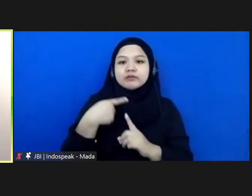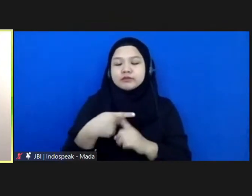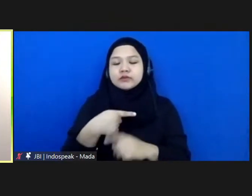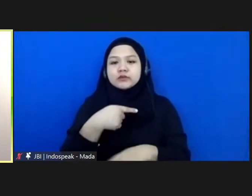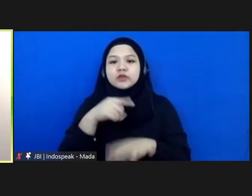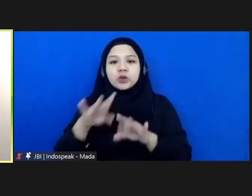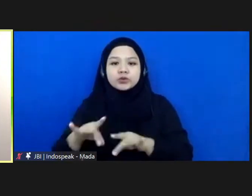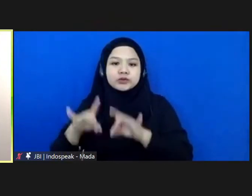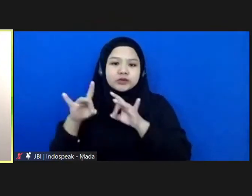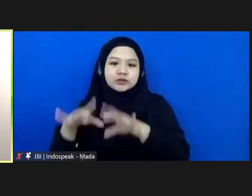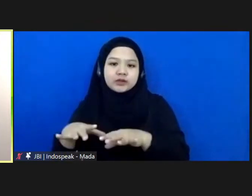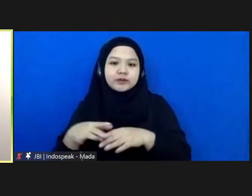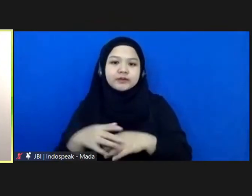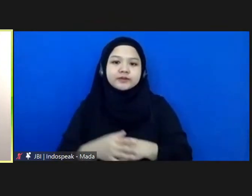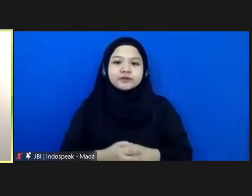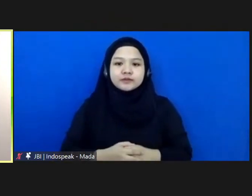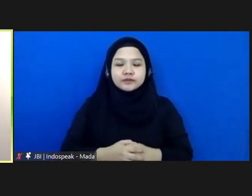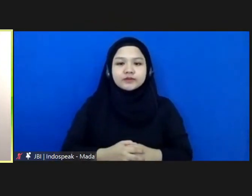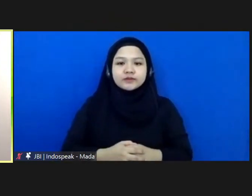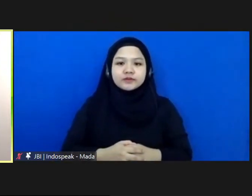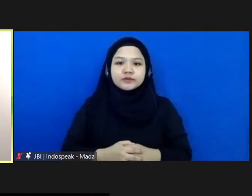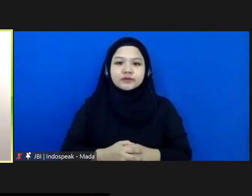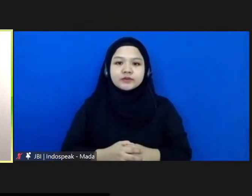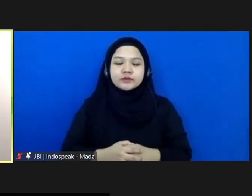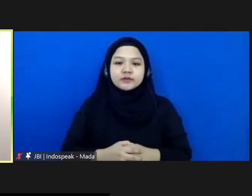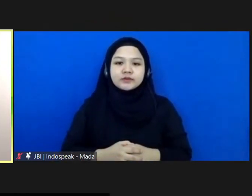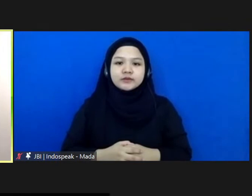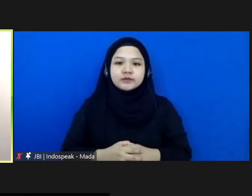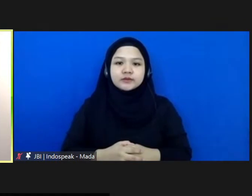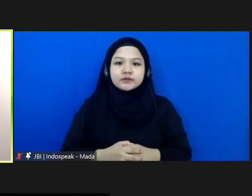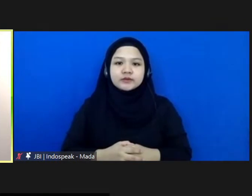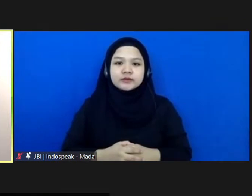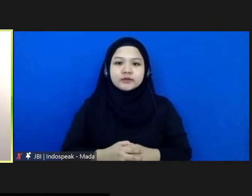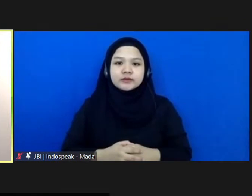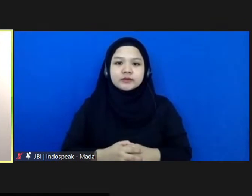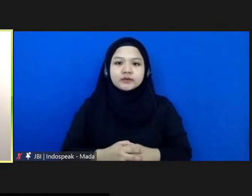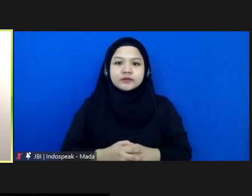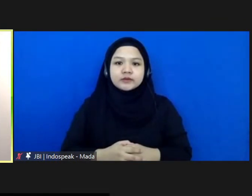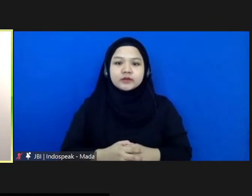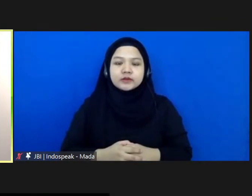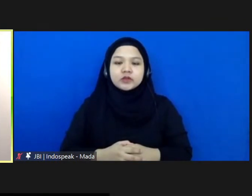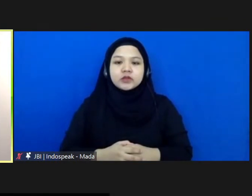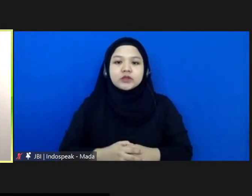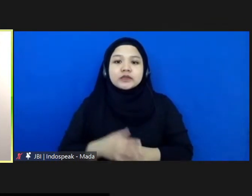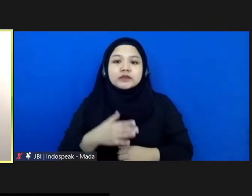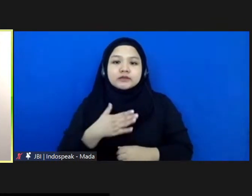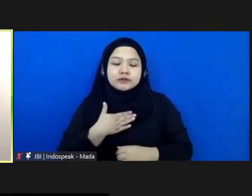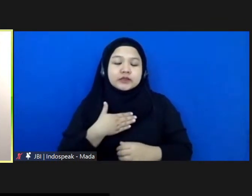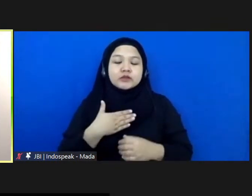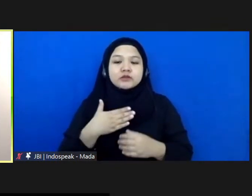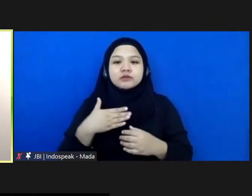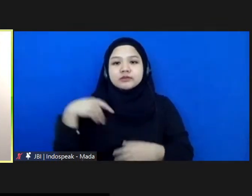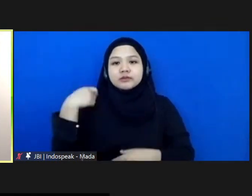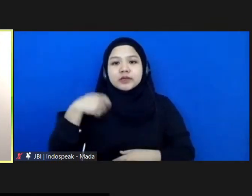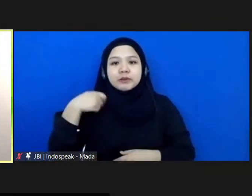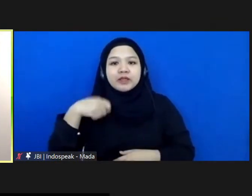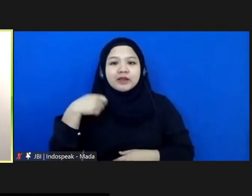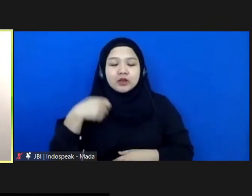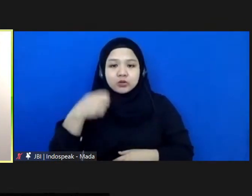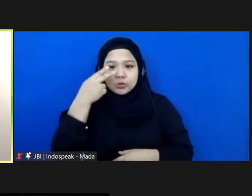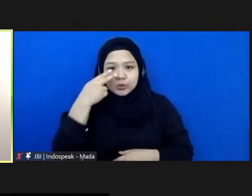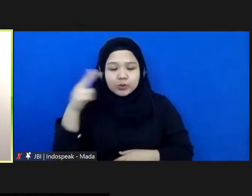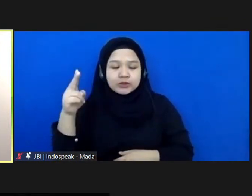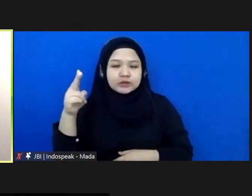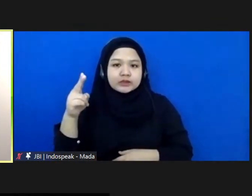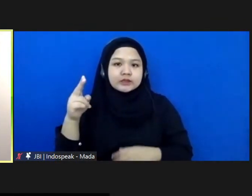of the pandemic, but because of it. As the Minister for Foreign Affairs, Senator Payne, said